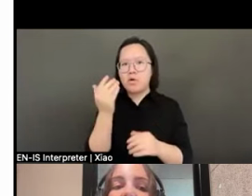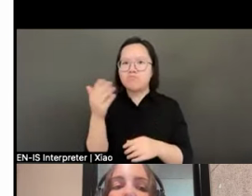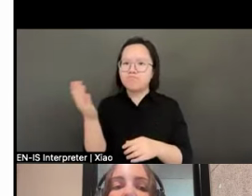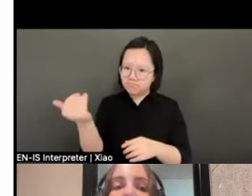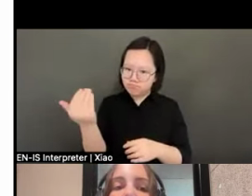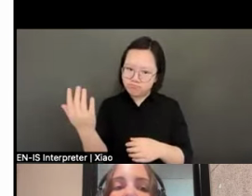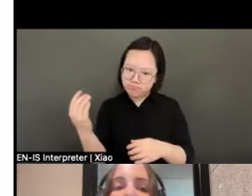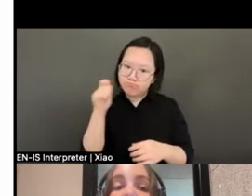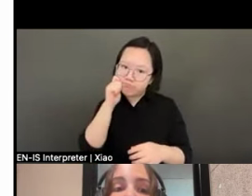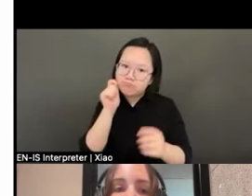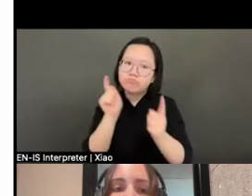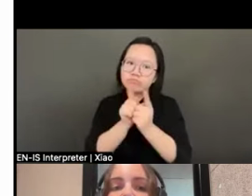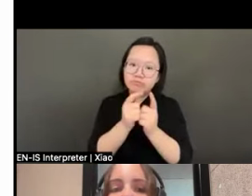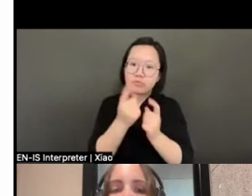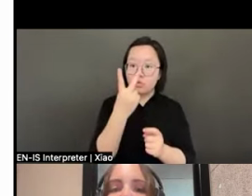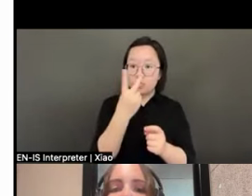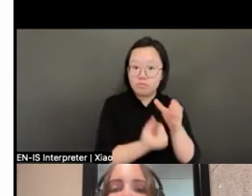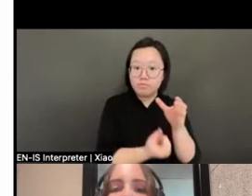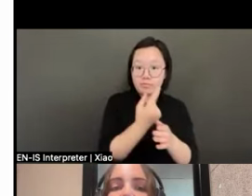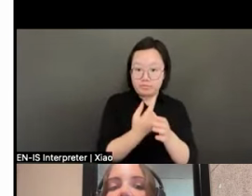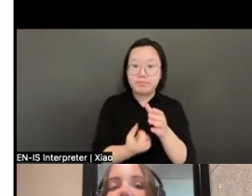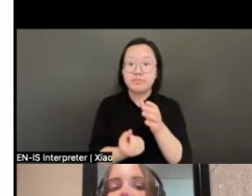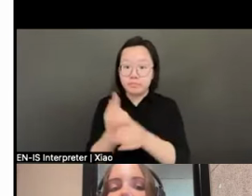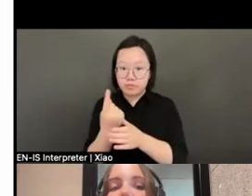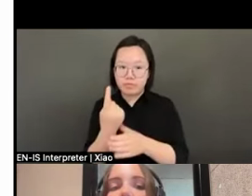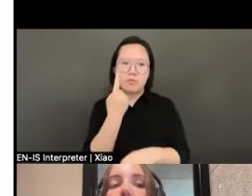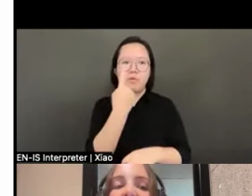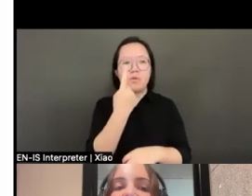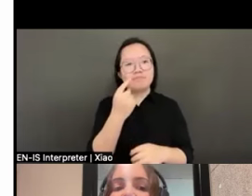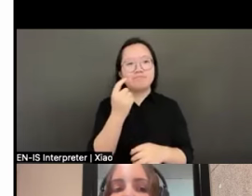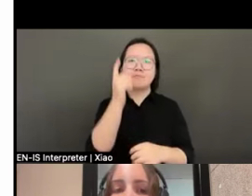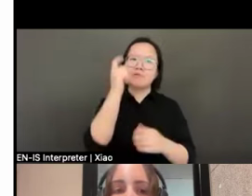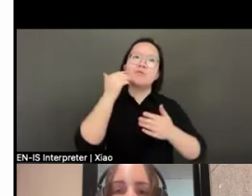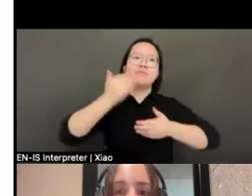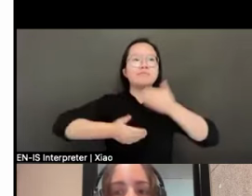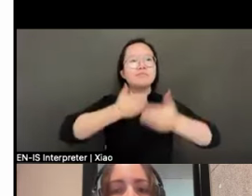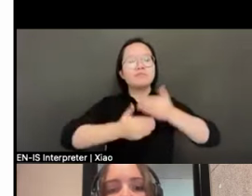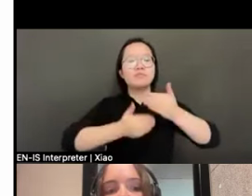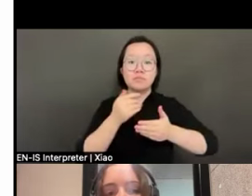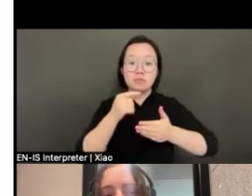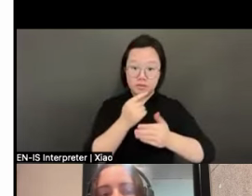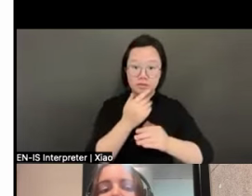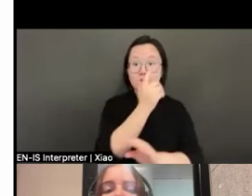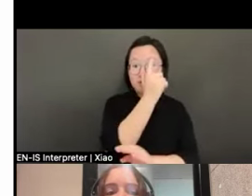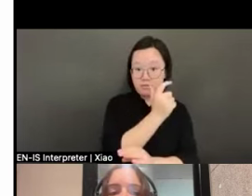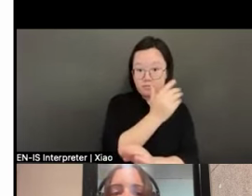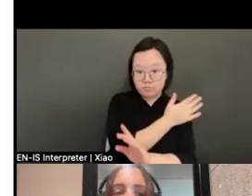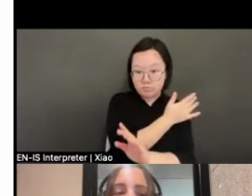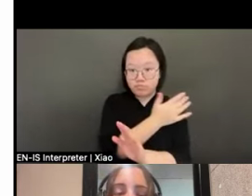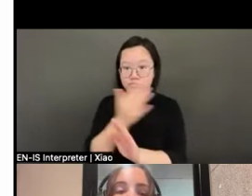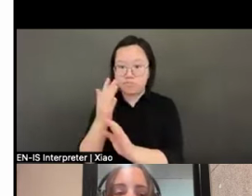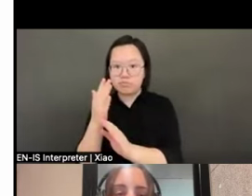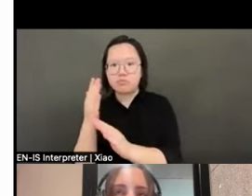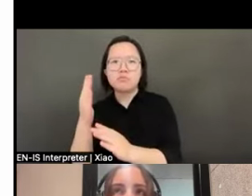take place. So one will be a kickoff event that will take place most likely at the end of June, but to be confirmed. This is